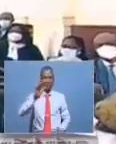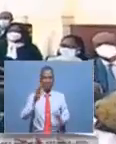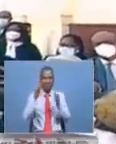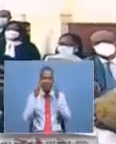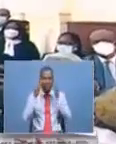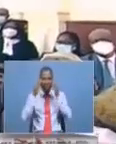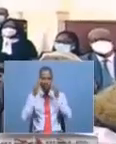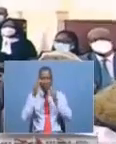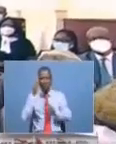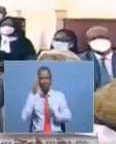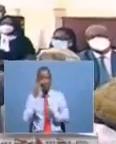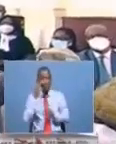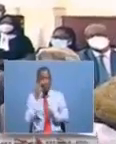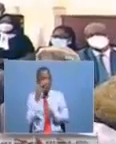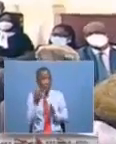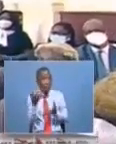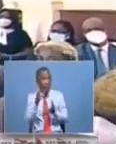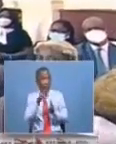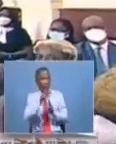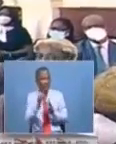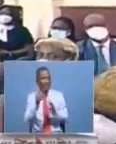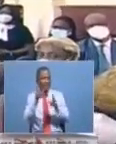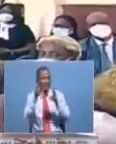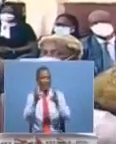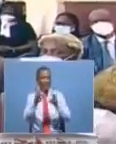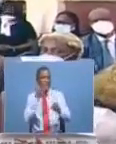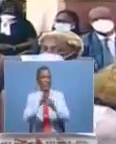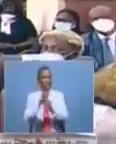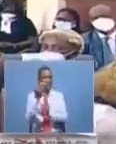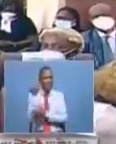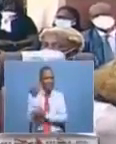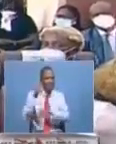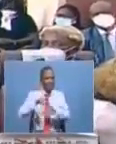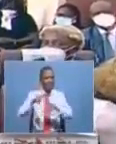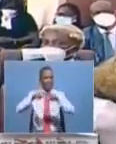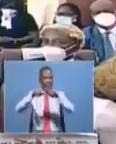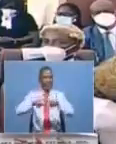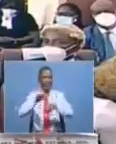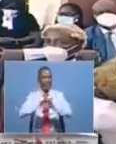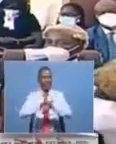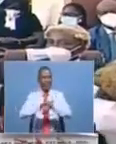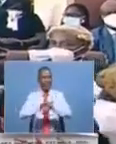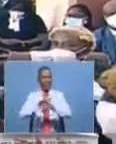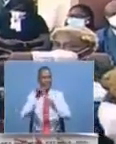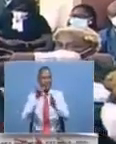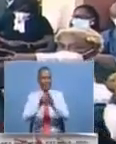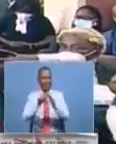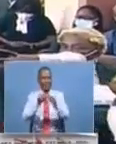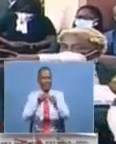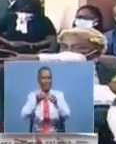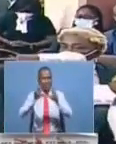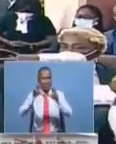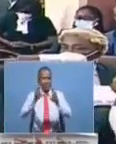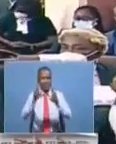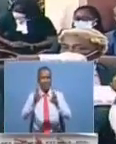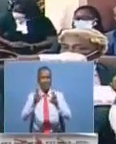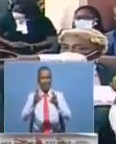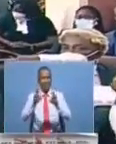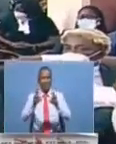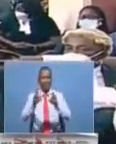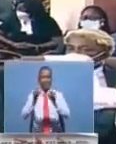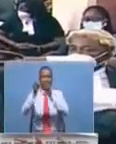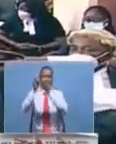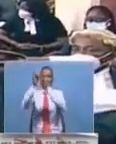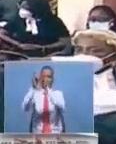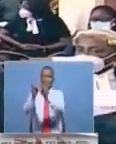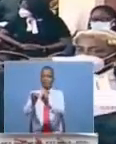the affidavit or in the arguments which relate to a distinction between the individual as